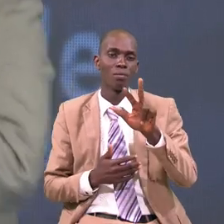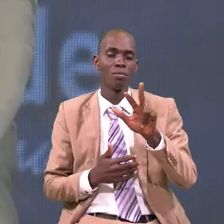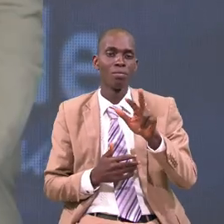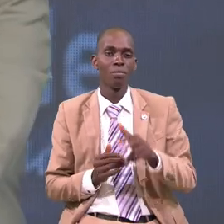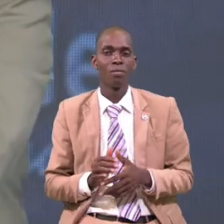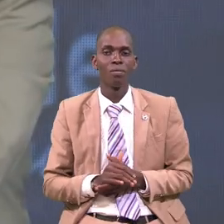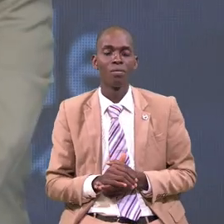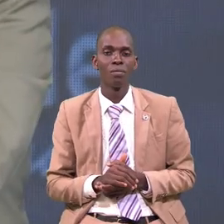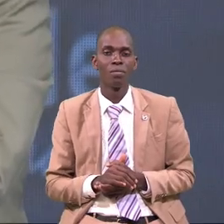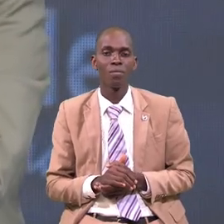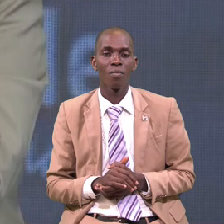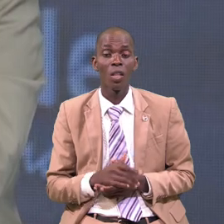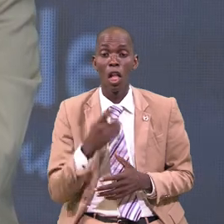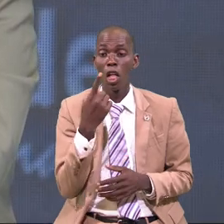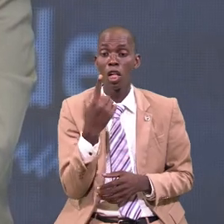three.